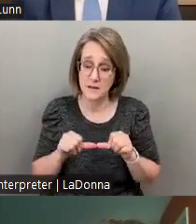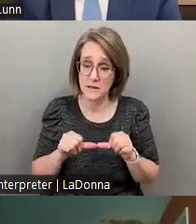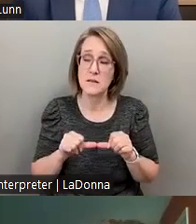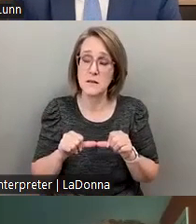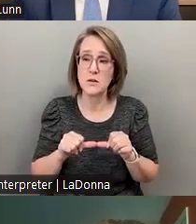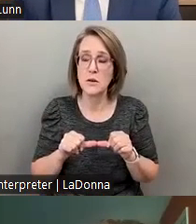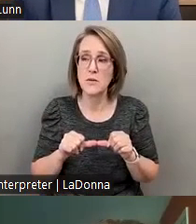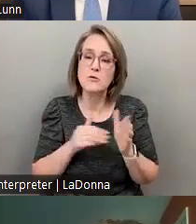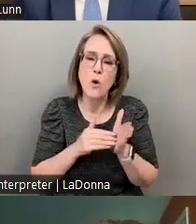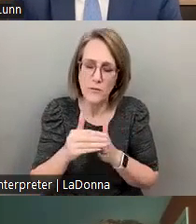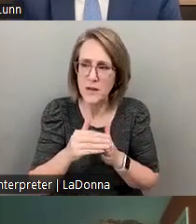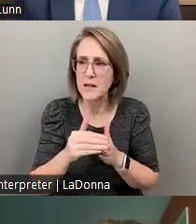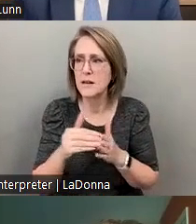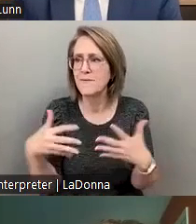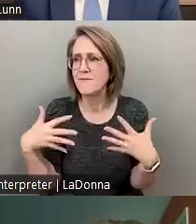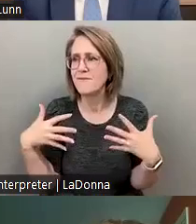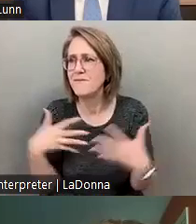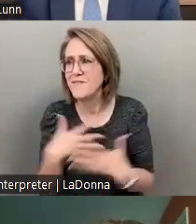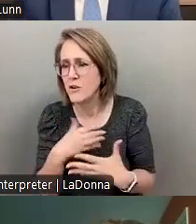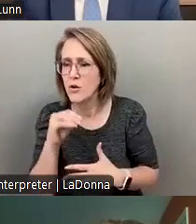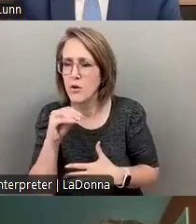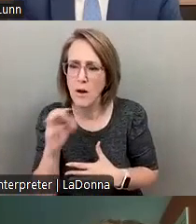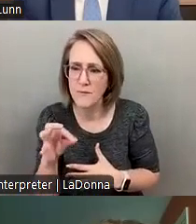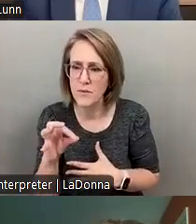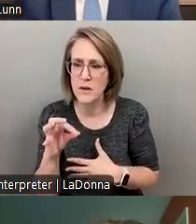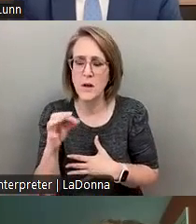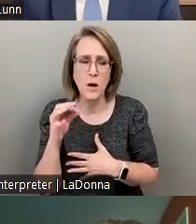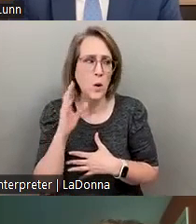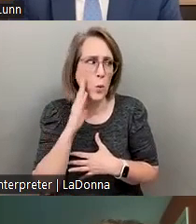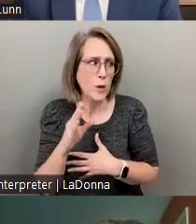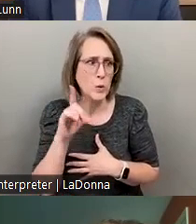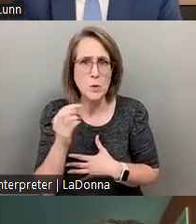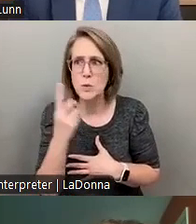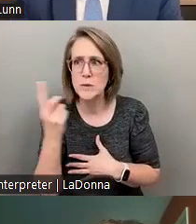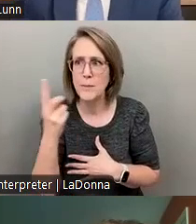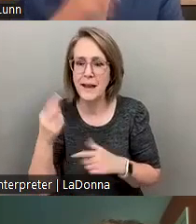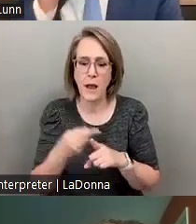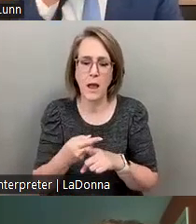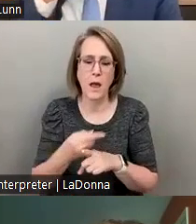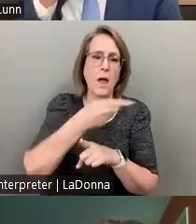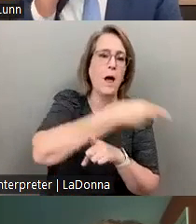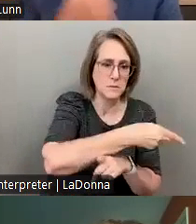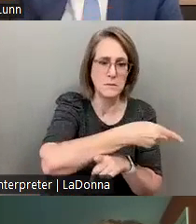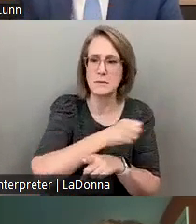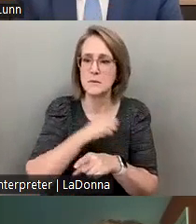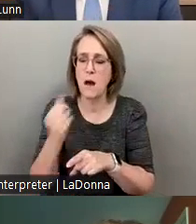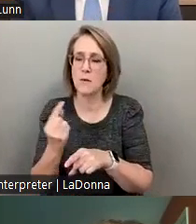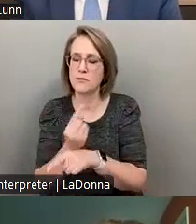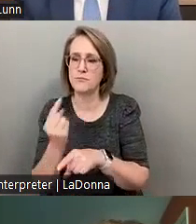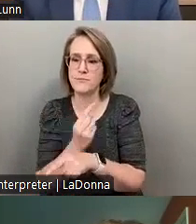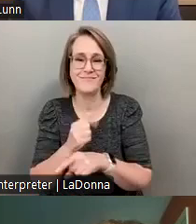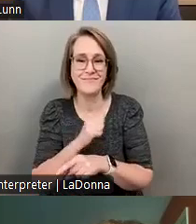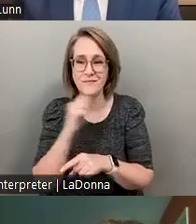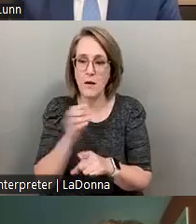lot of fear that they're going to do something that's a little too outside the mainstream, that's a little too away from